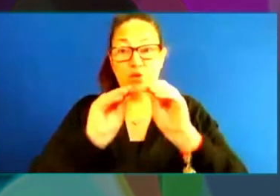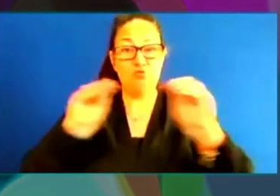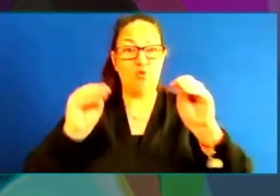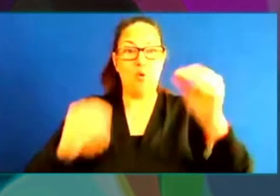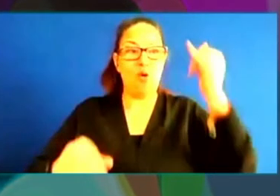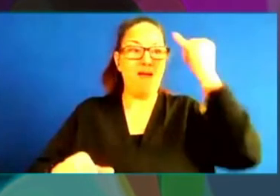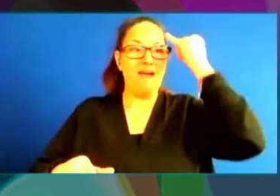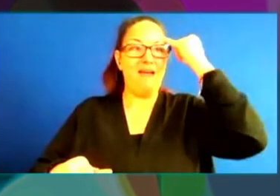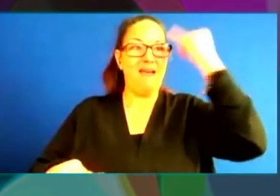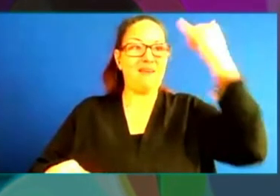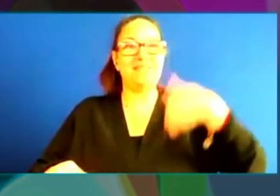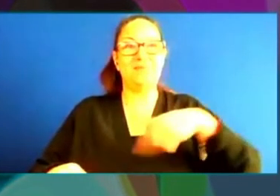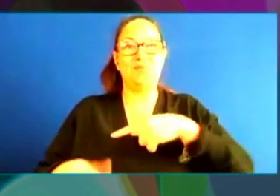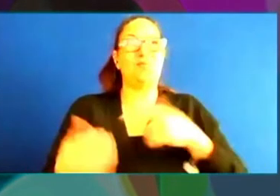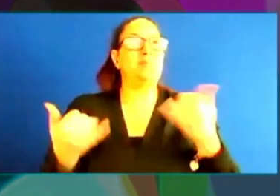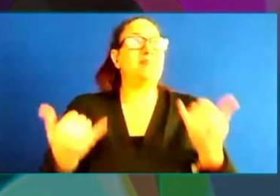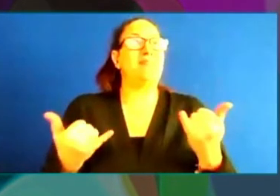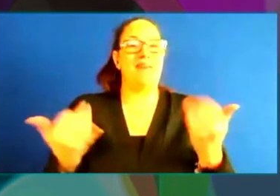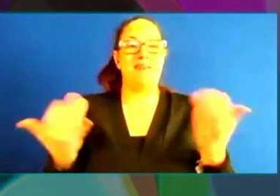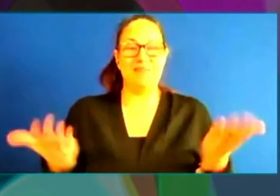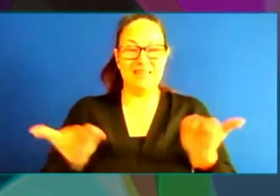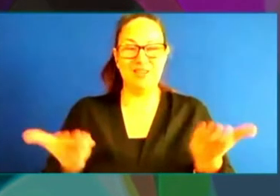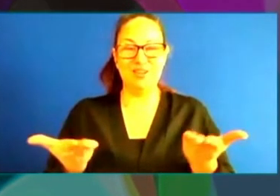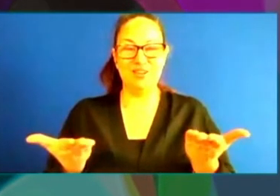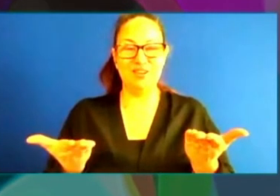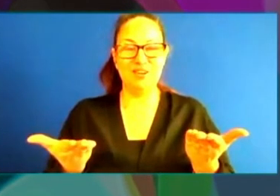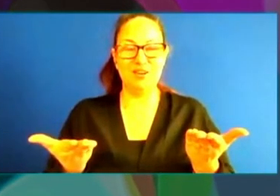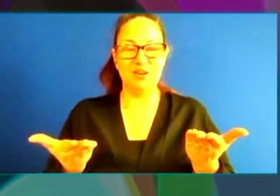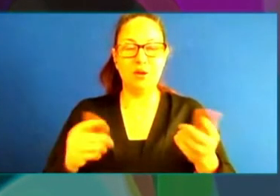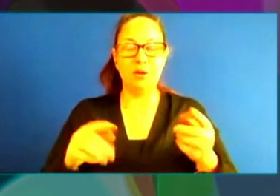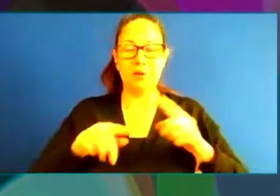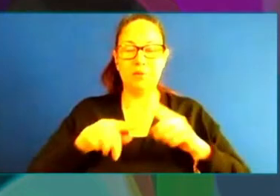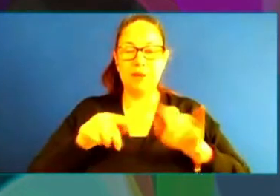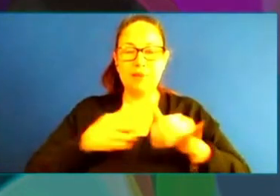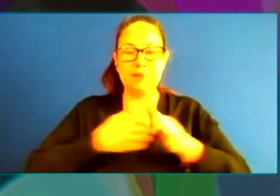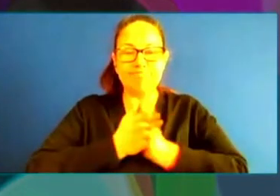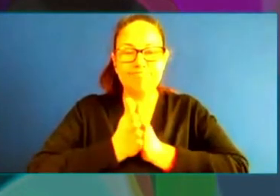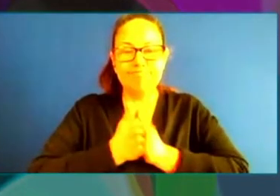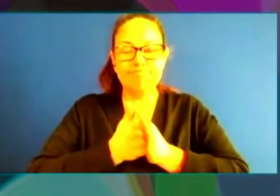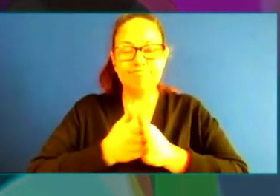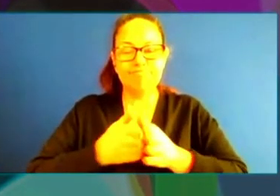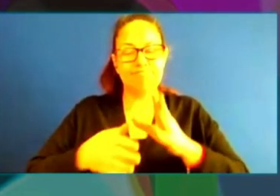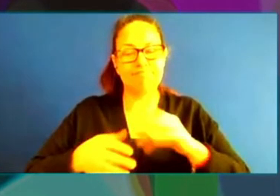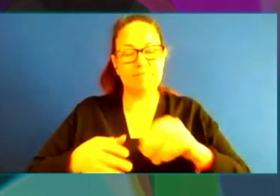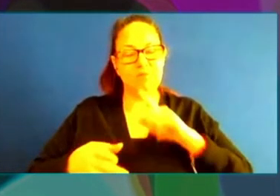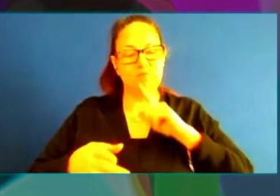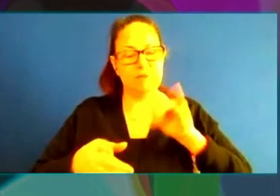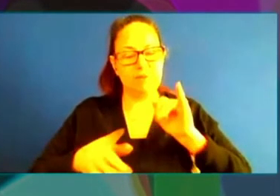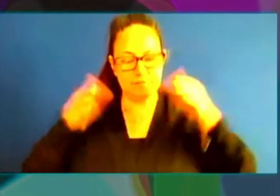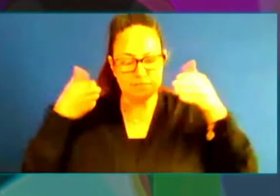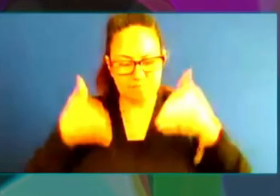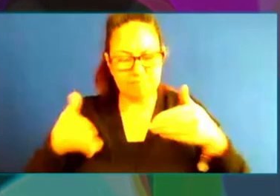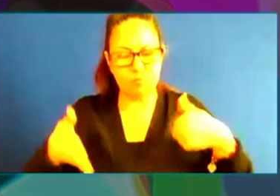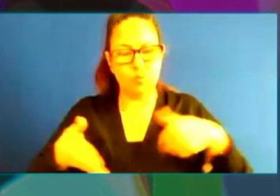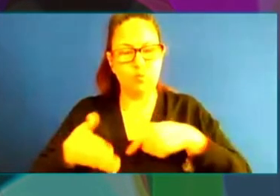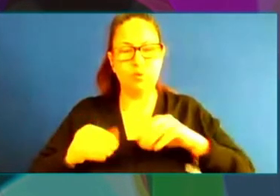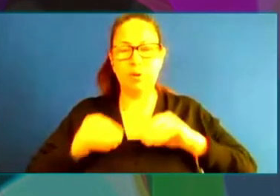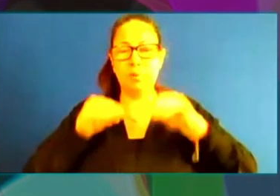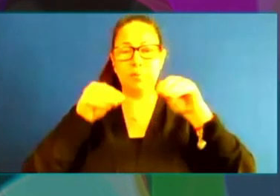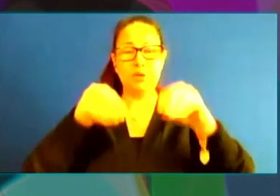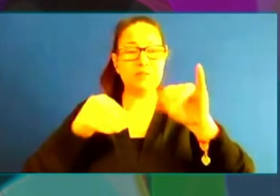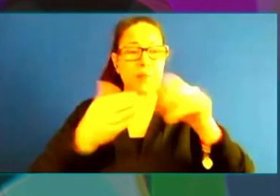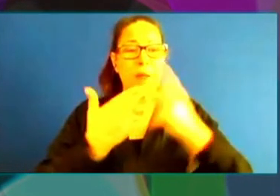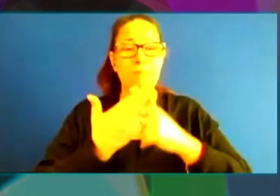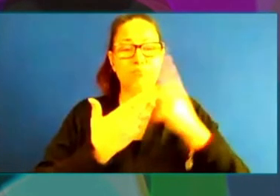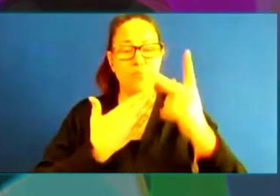but you know, I think that the earnestness and the diligence that we put into the program has